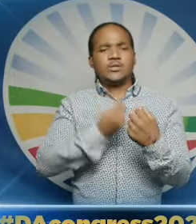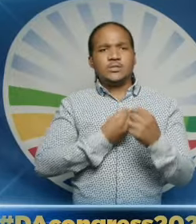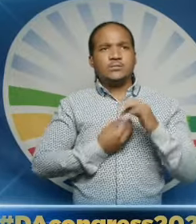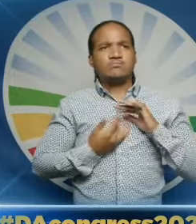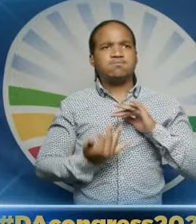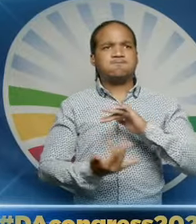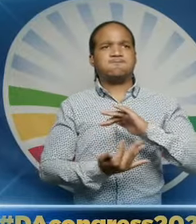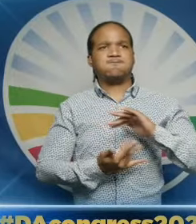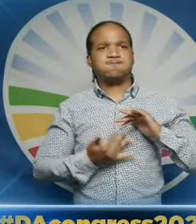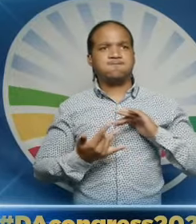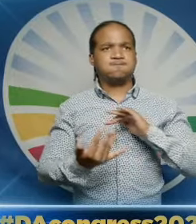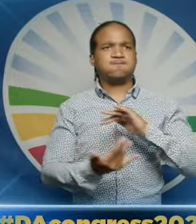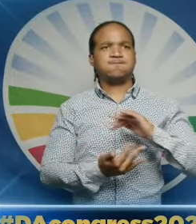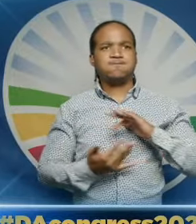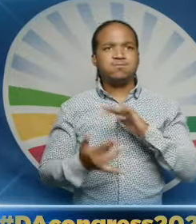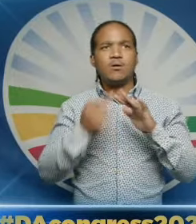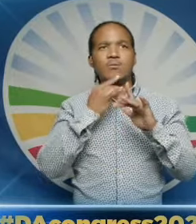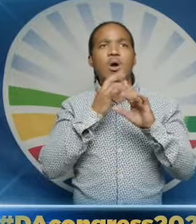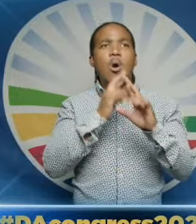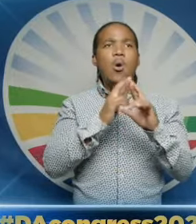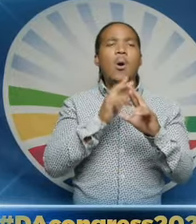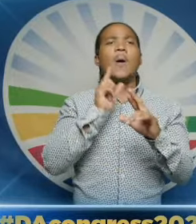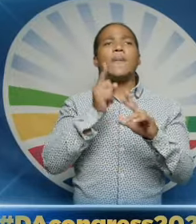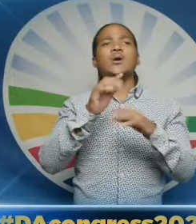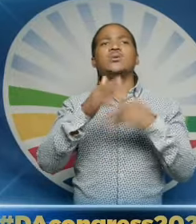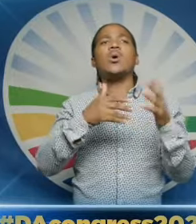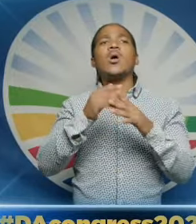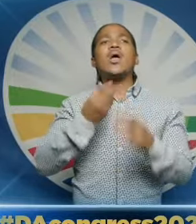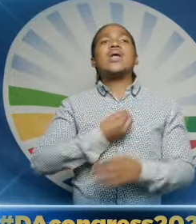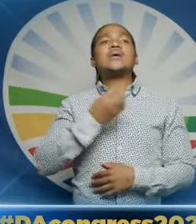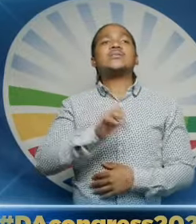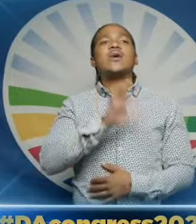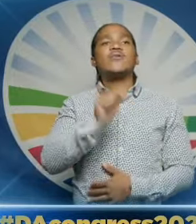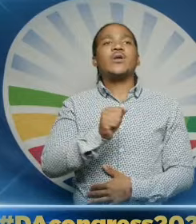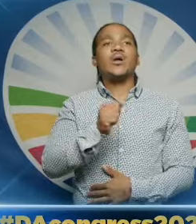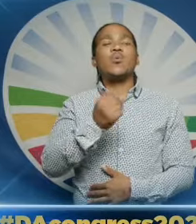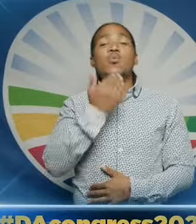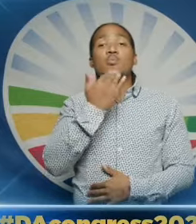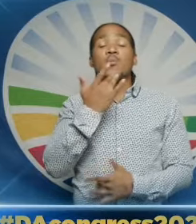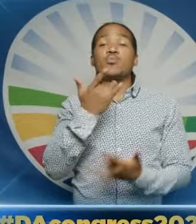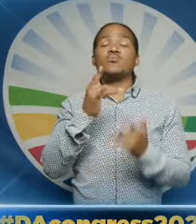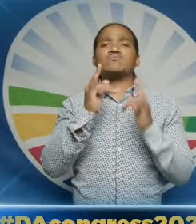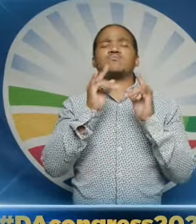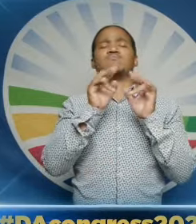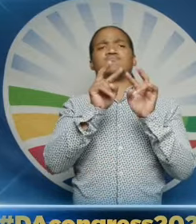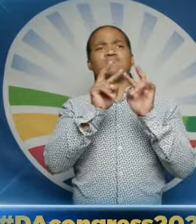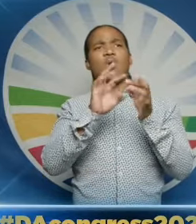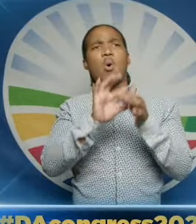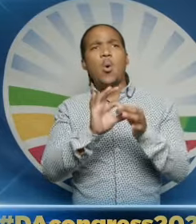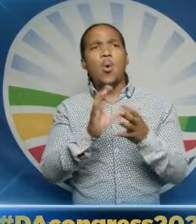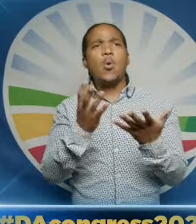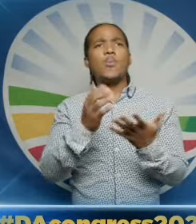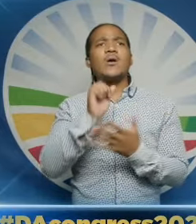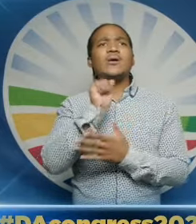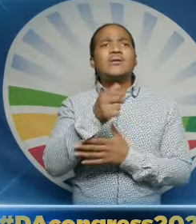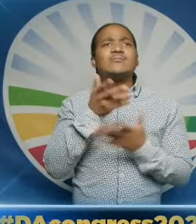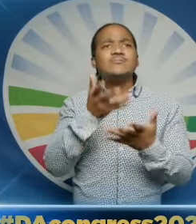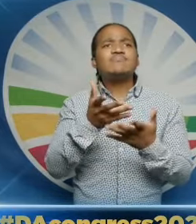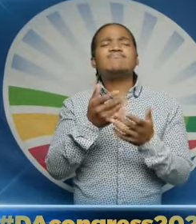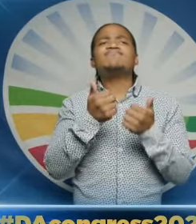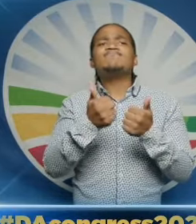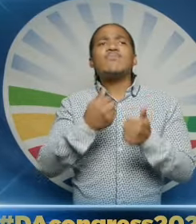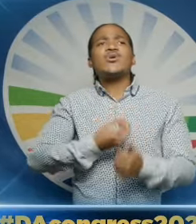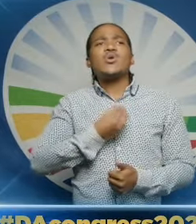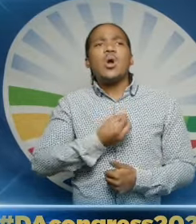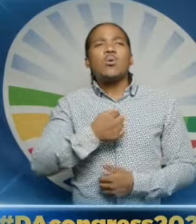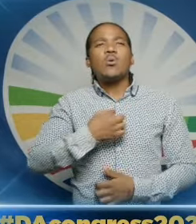what you listened there was the hopes and aspirations of young South Africans. People who are looking at home and saying, we need hope in this country, and as young people